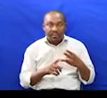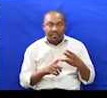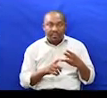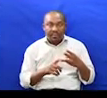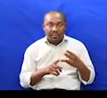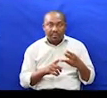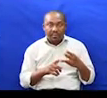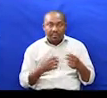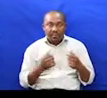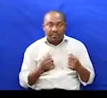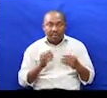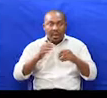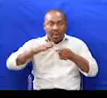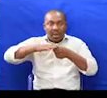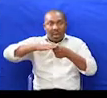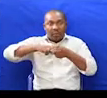top bottle.